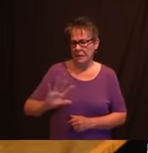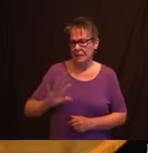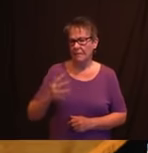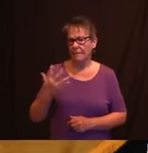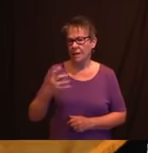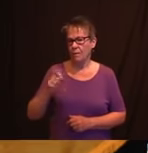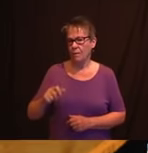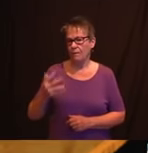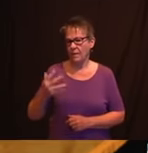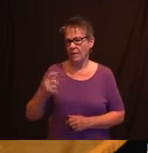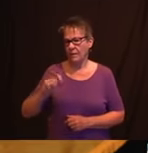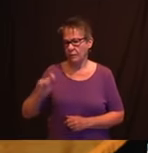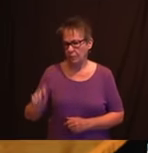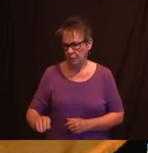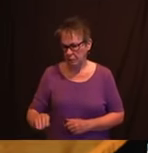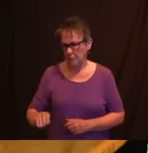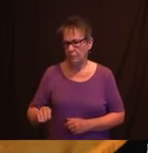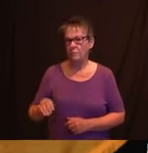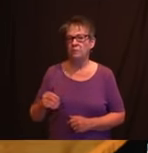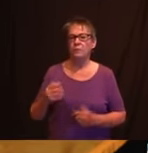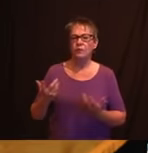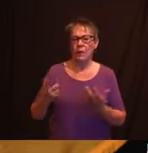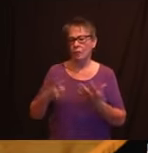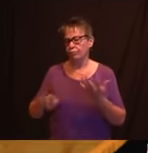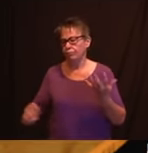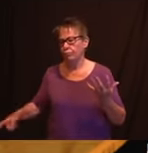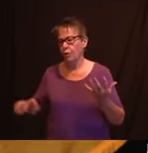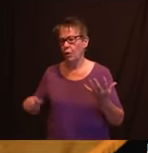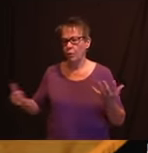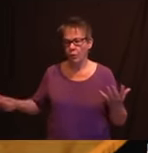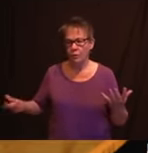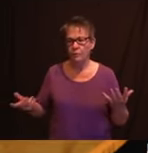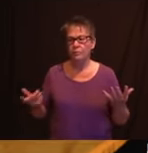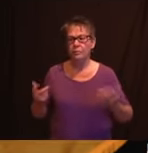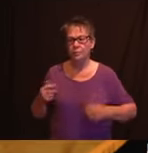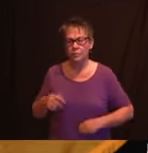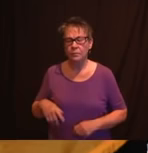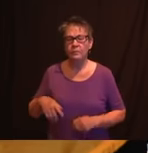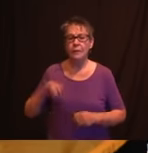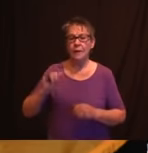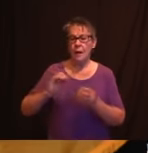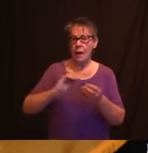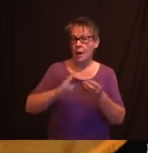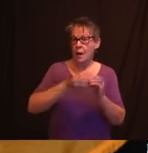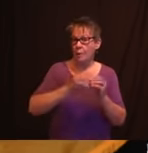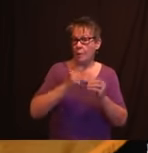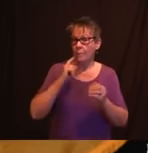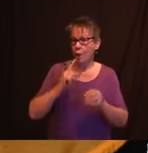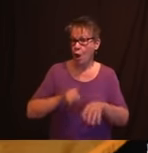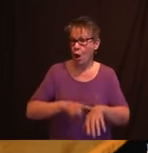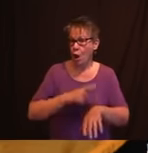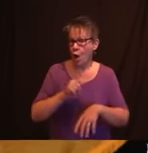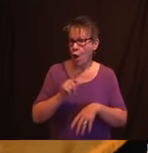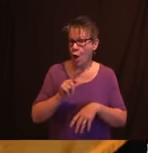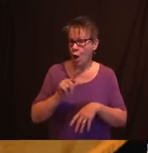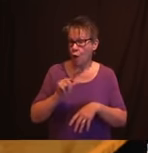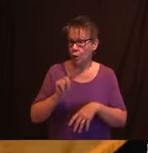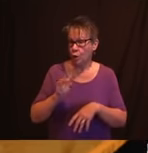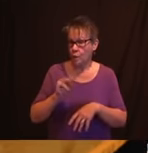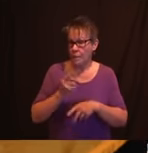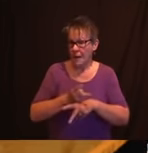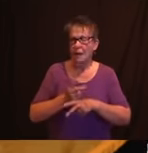same, as do the psychiatric hospitals. For New Jersey overall, the percent positivity as of May 30th